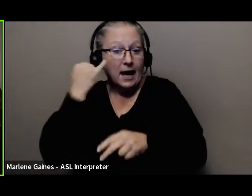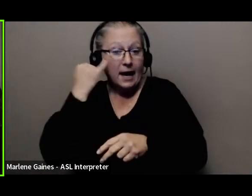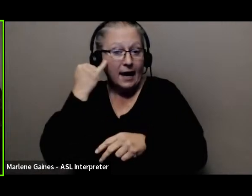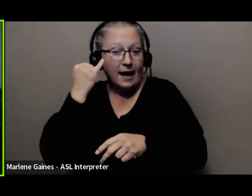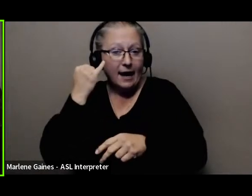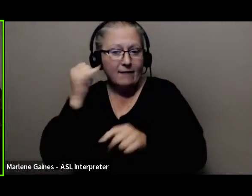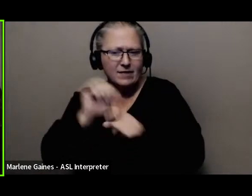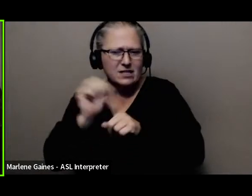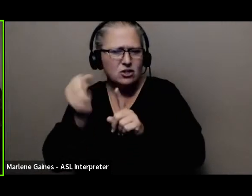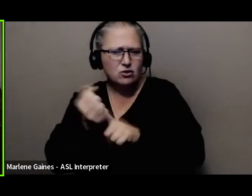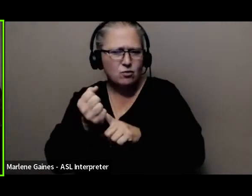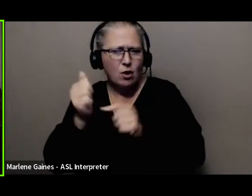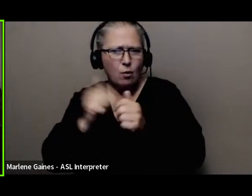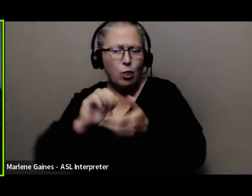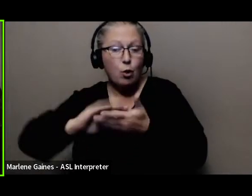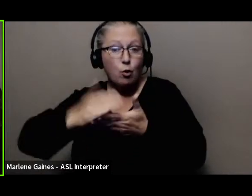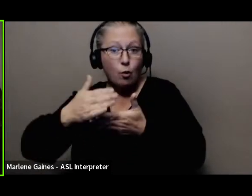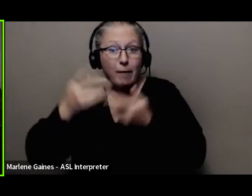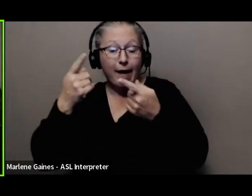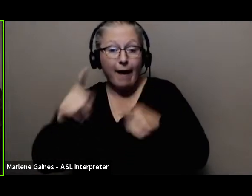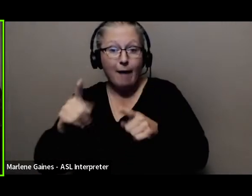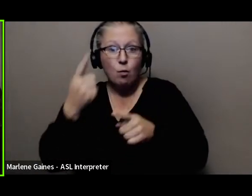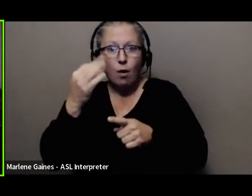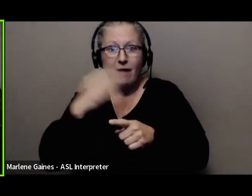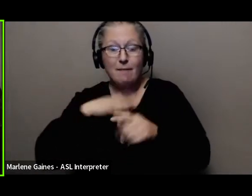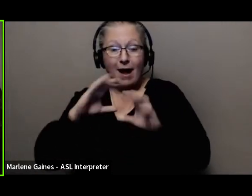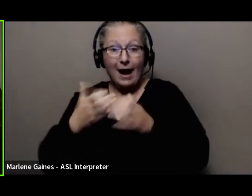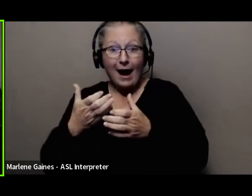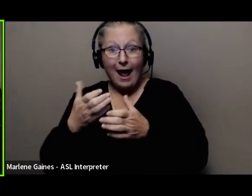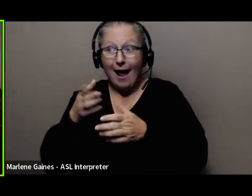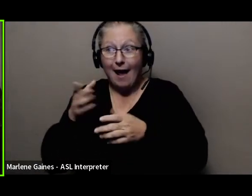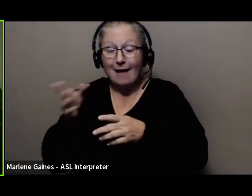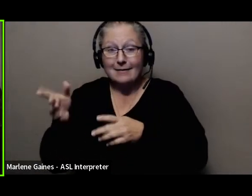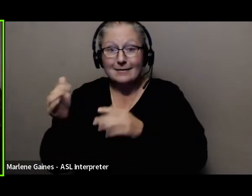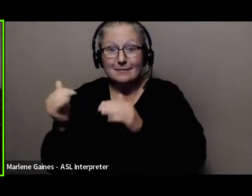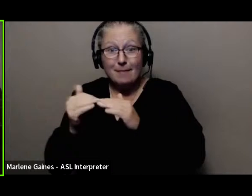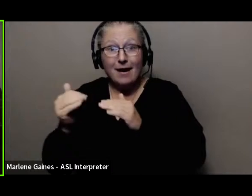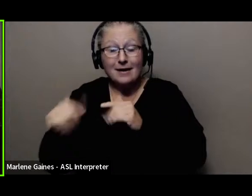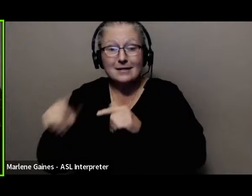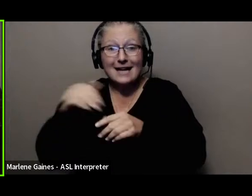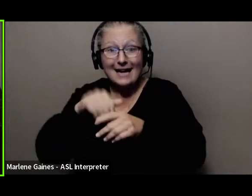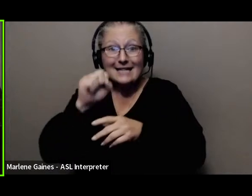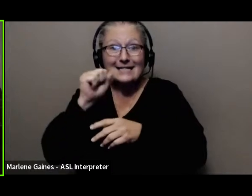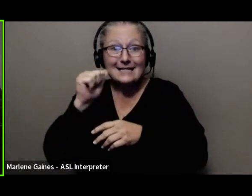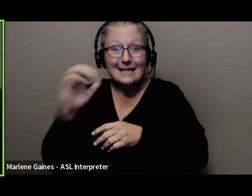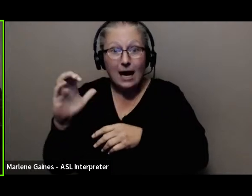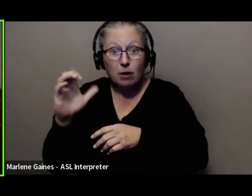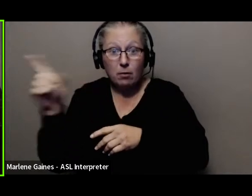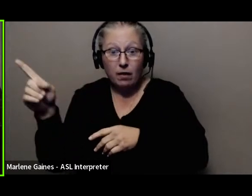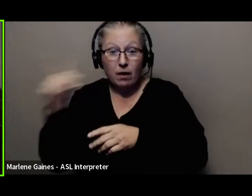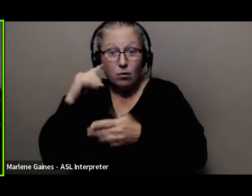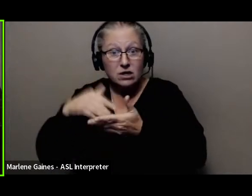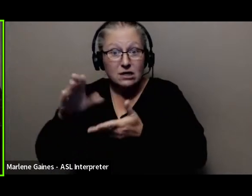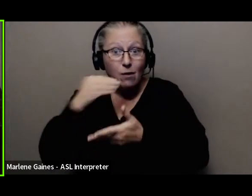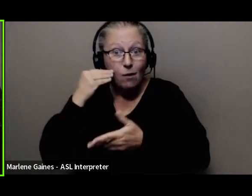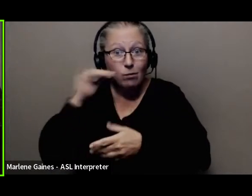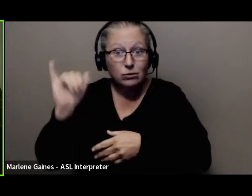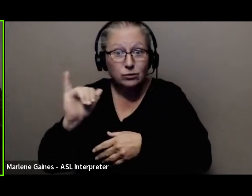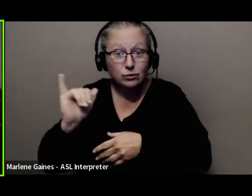sort of situation with the Chromebooks happens with one of my classmates somewhere in Sacramento? Will they get sent home as well?